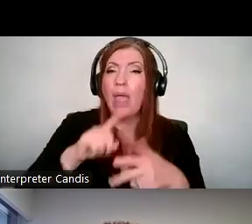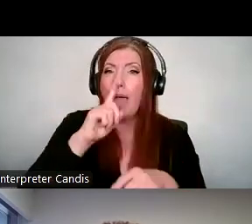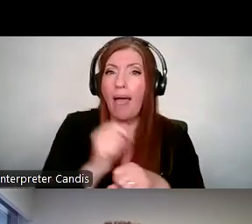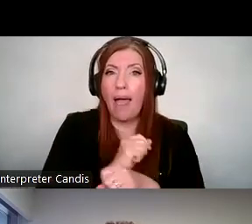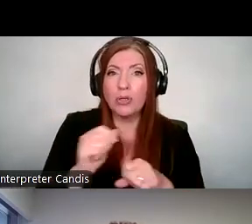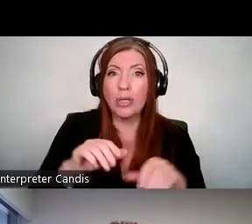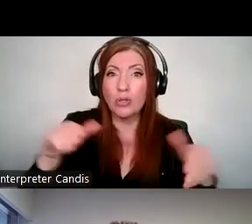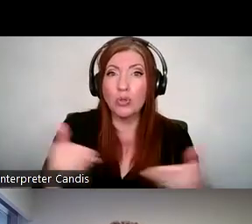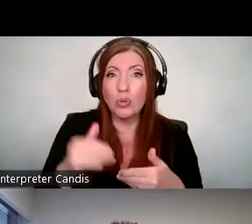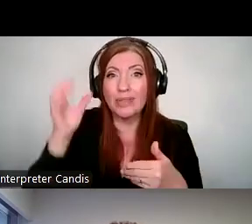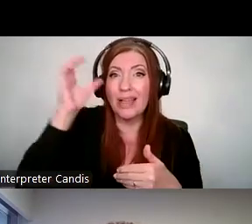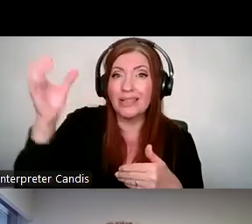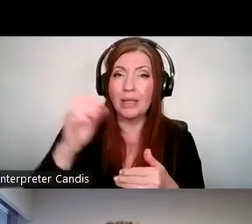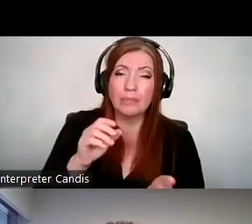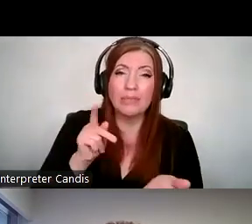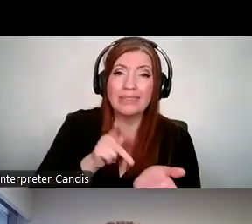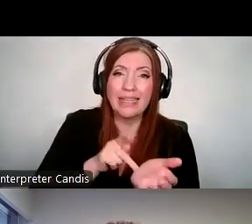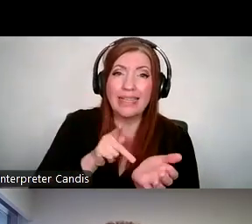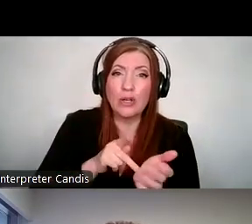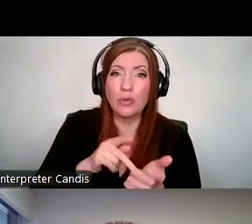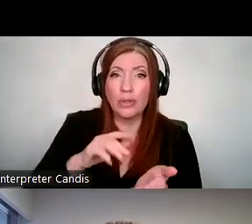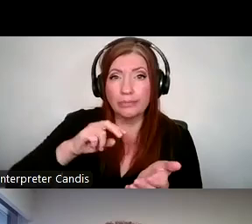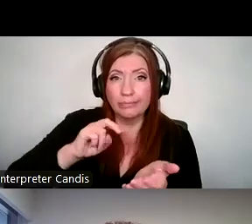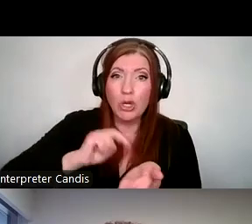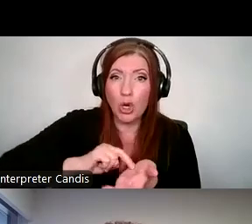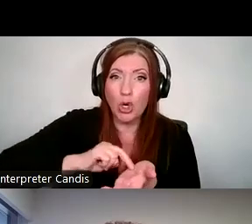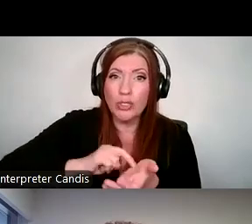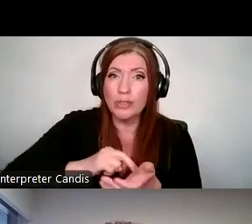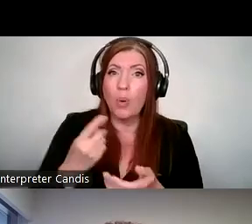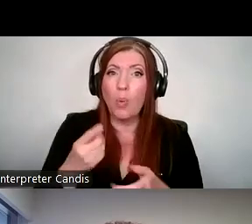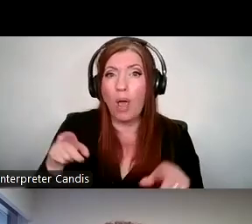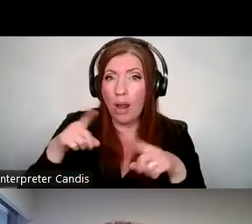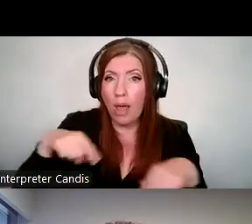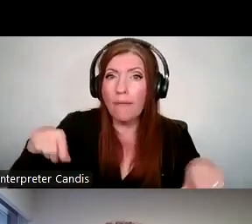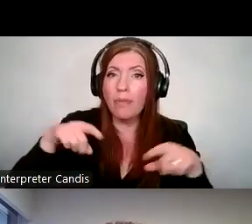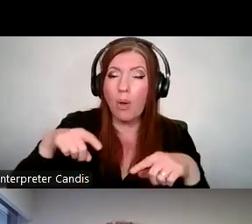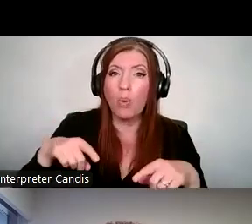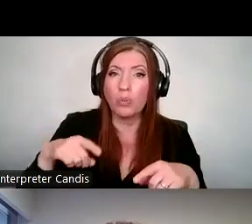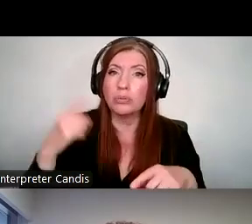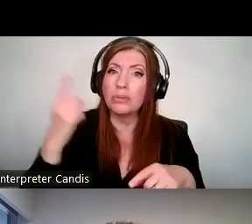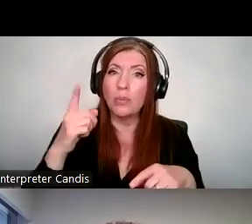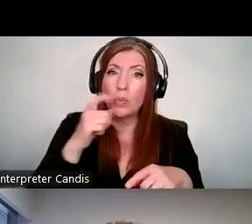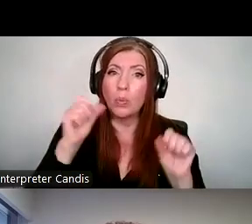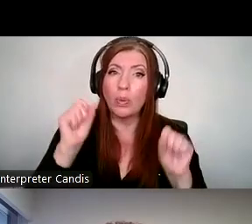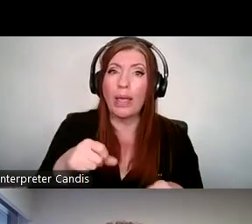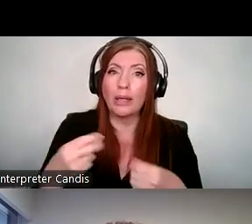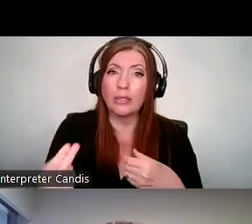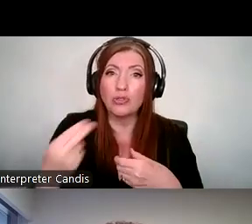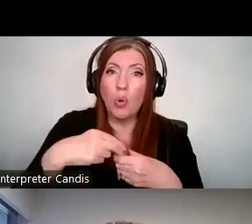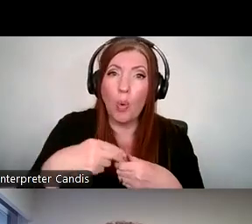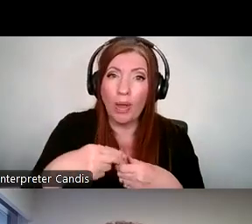the concept of having a psychiatric nurse as one of the as someone who could join one of the